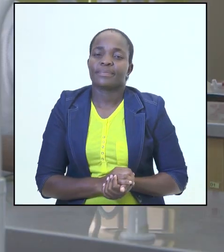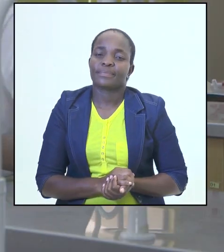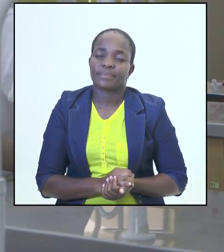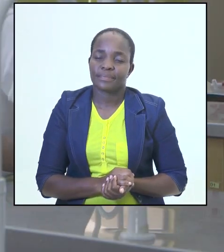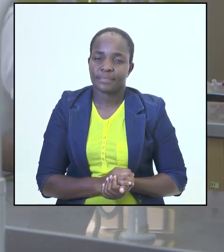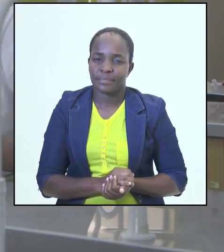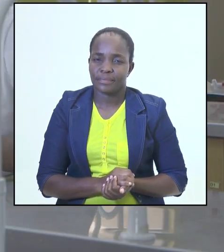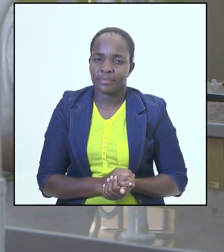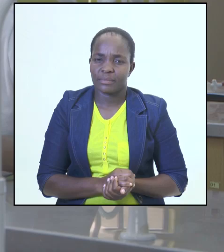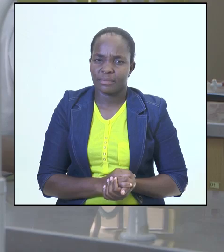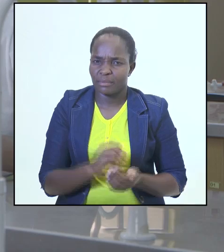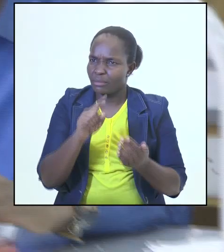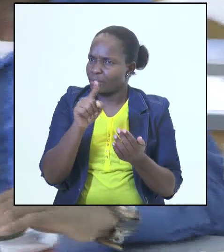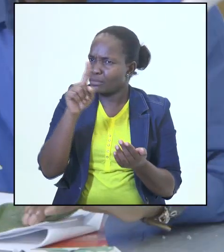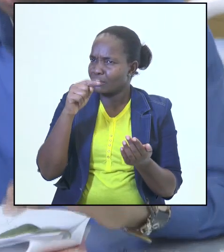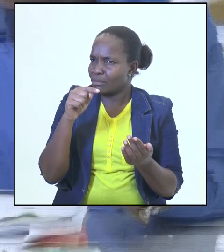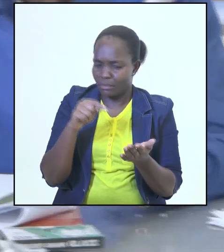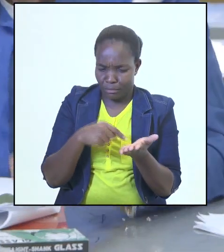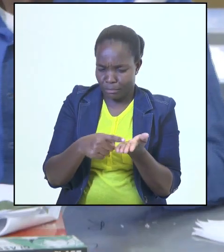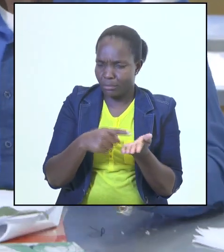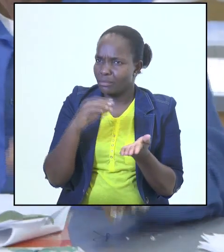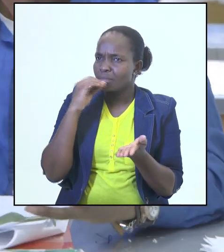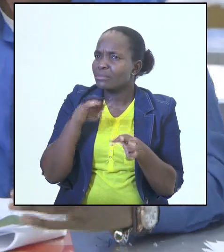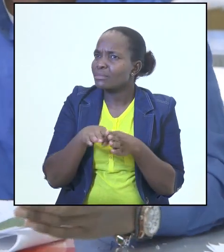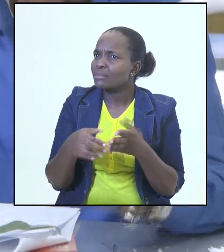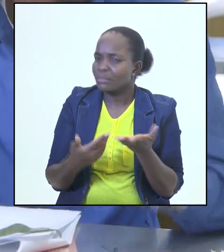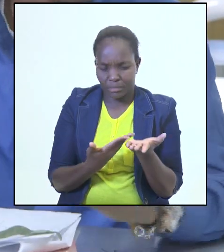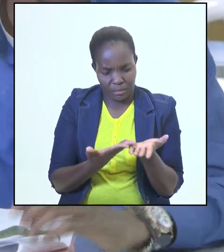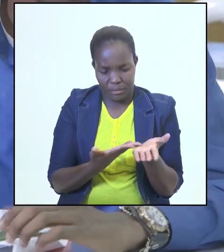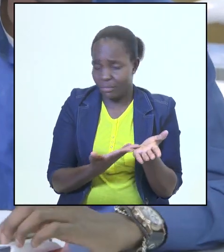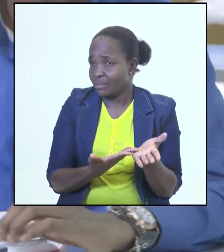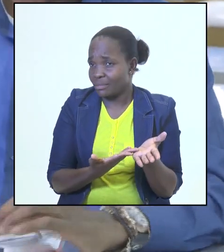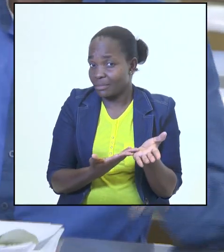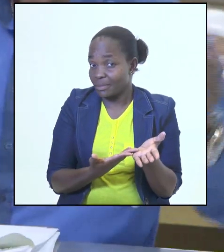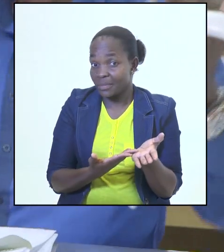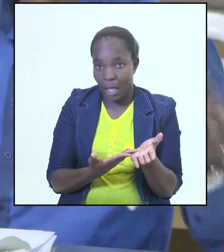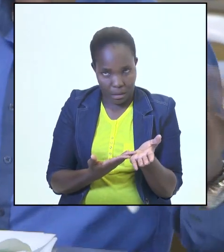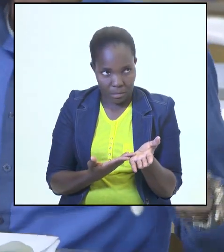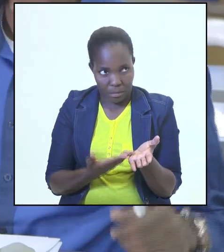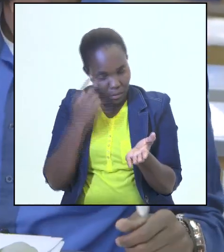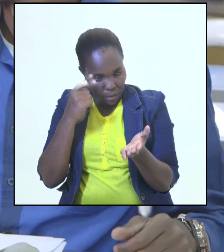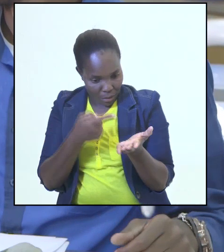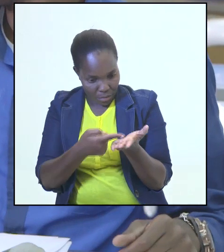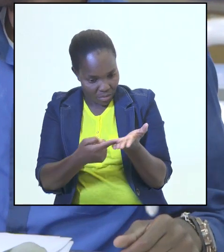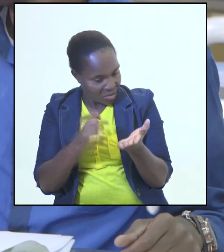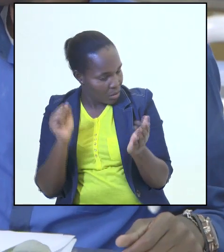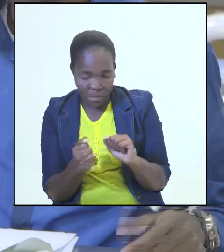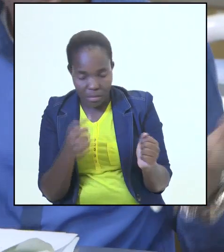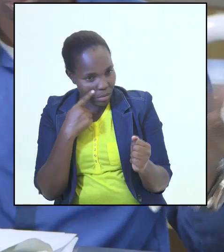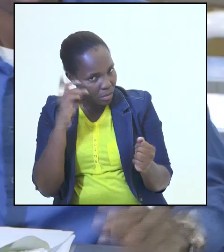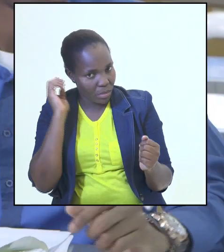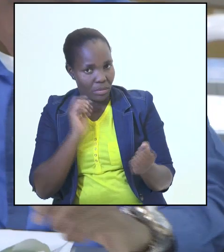Where is the food made then? Definitely not on the outside, Melissa. We would have been able to see it.